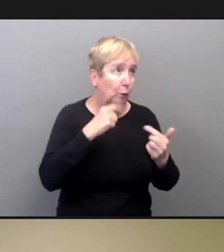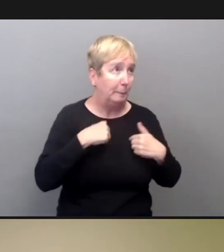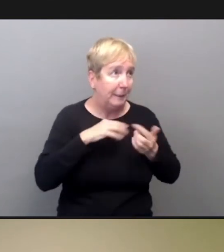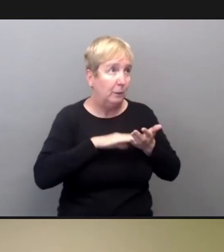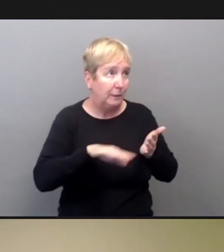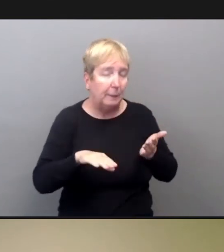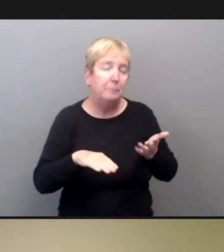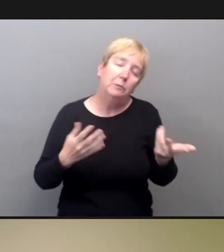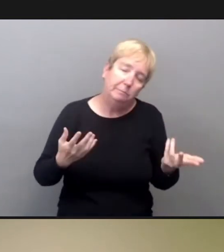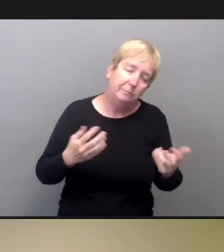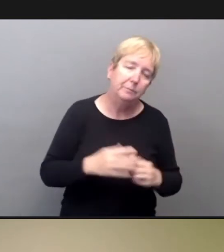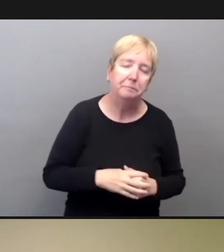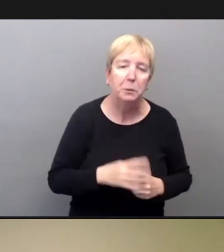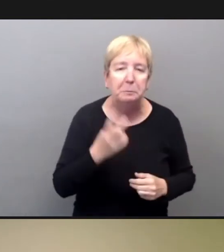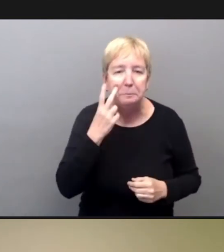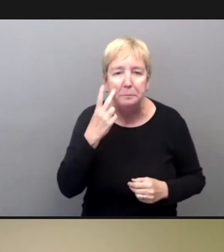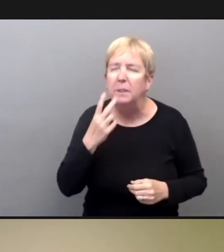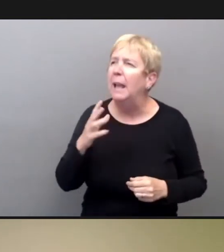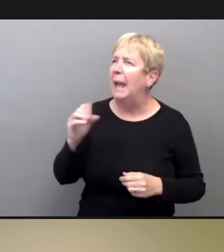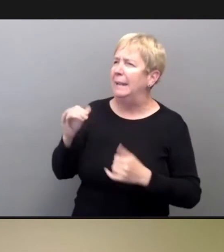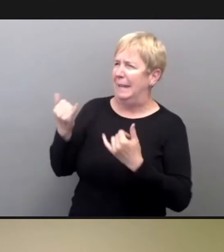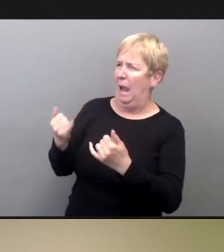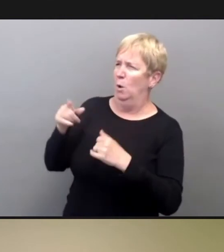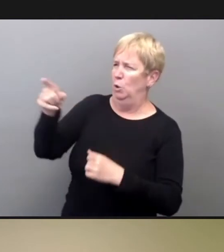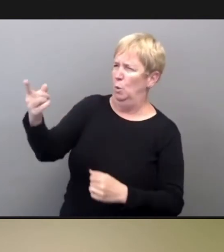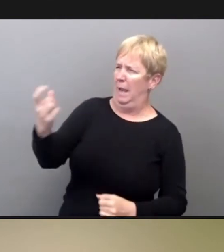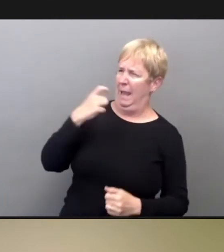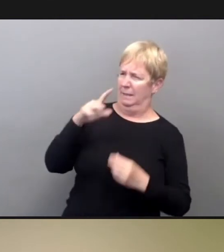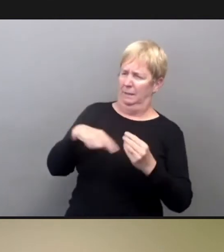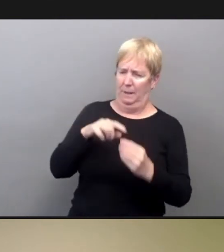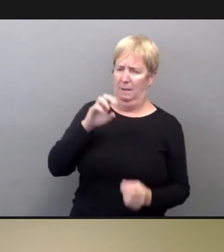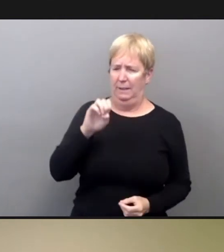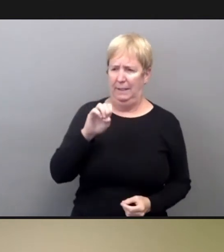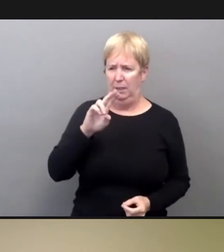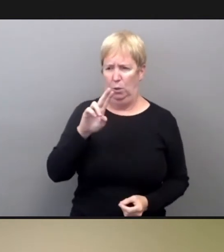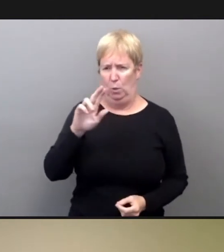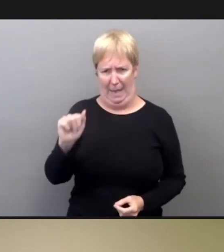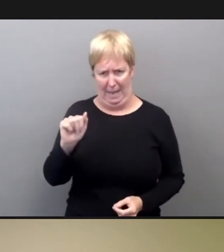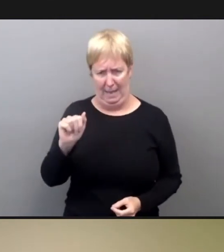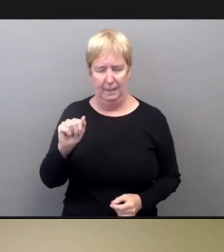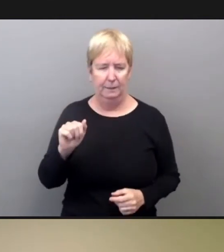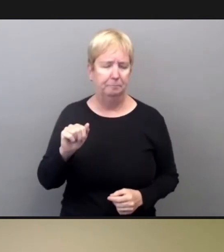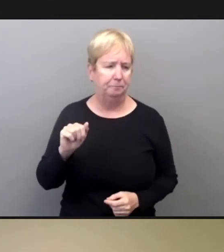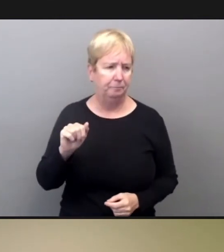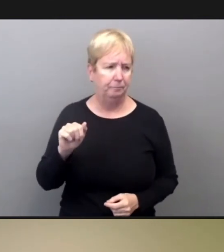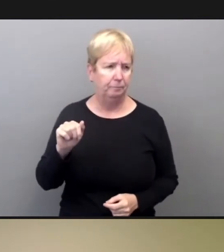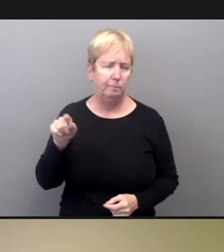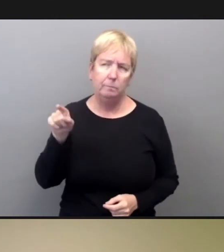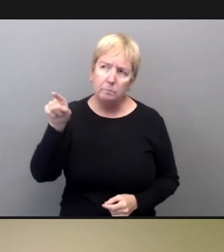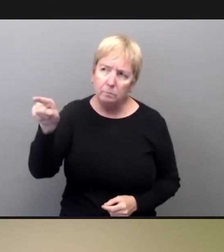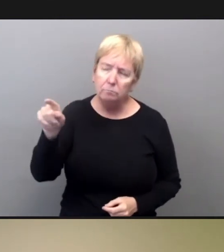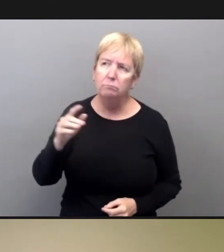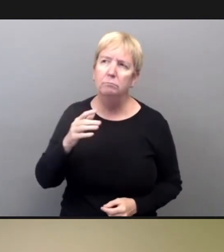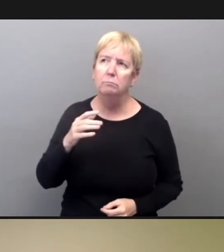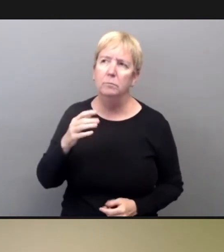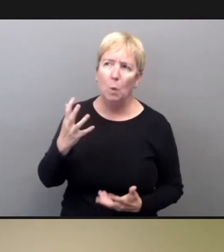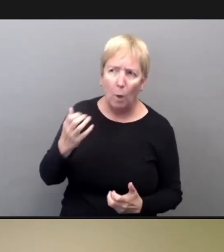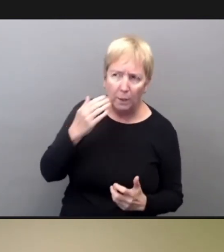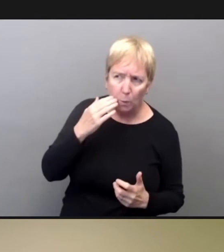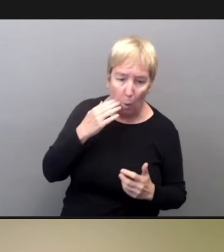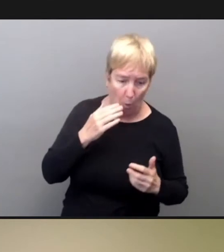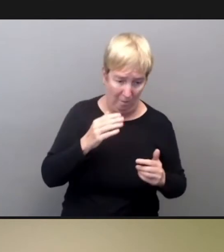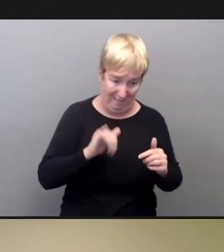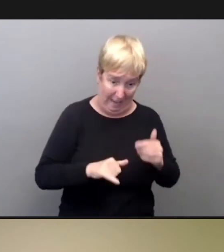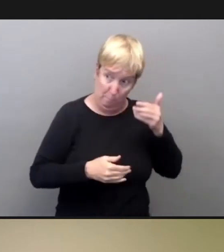not sure the question was about whether or not the EUA would, you mean the actual process